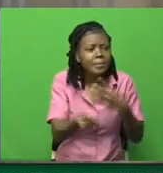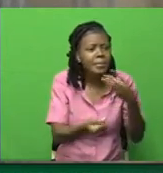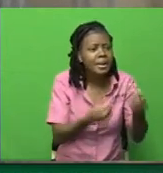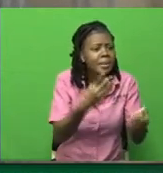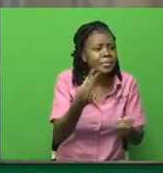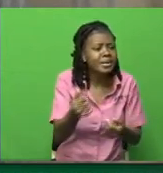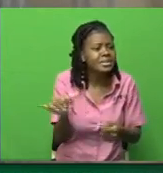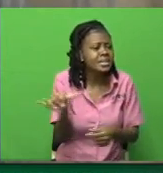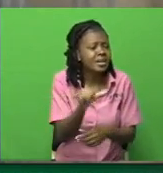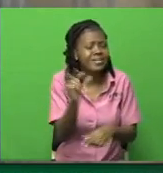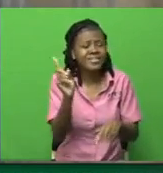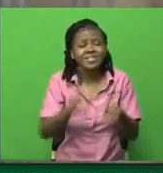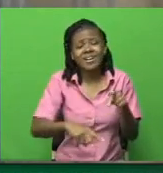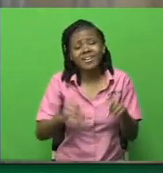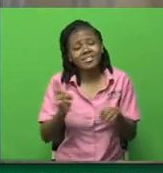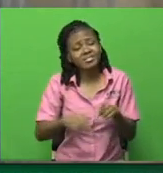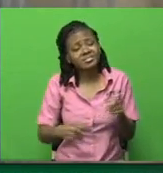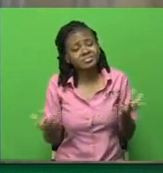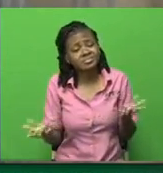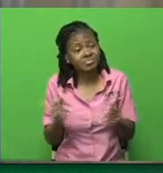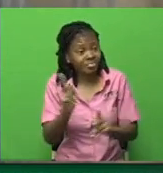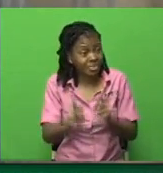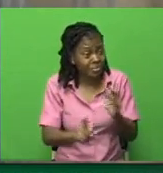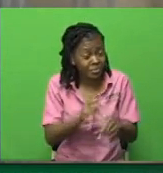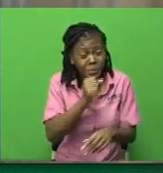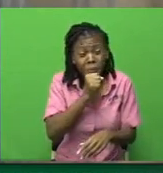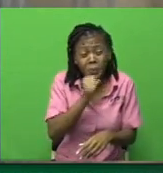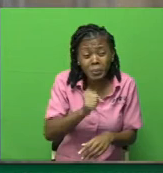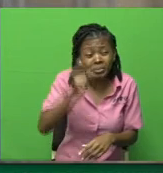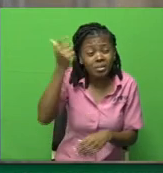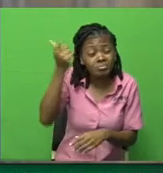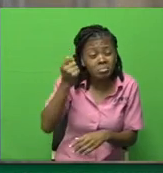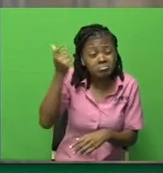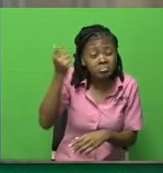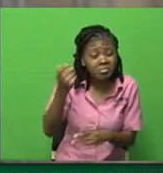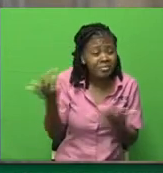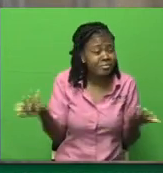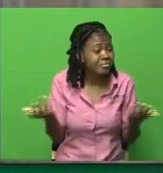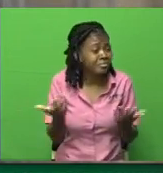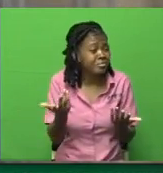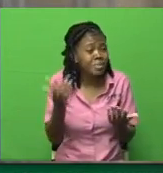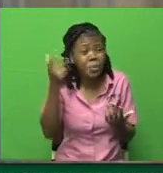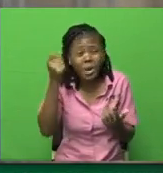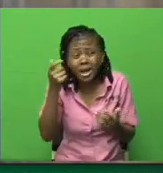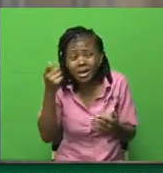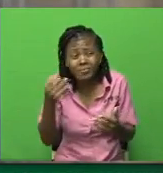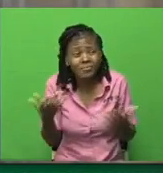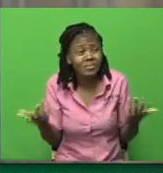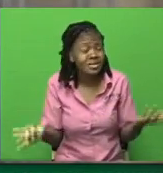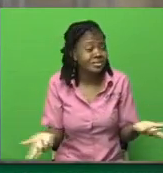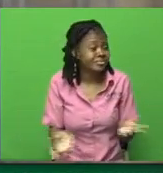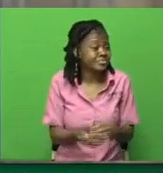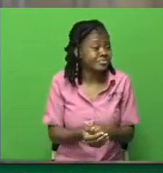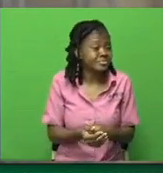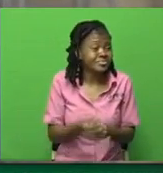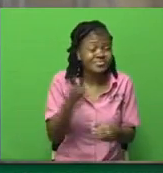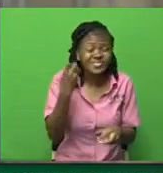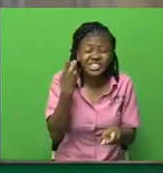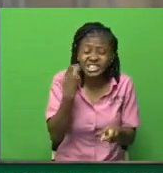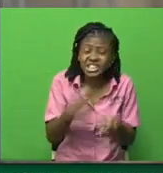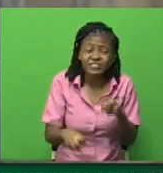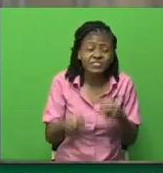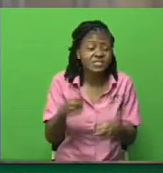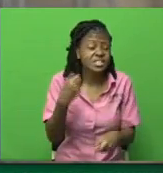for pensioners those on grants this is especially difficult or have resulted in a substantial